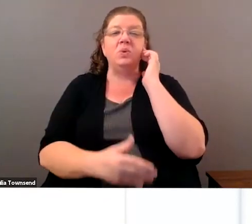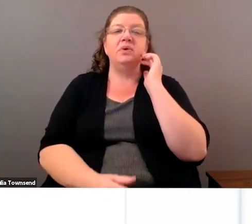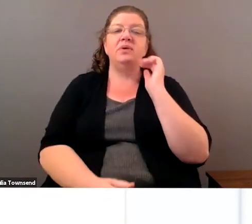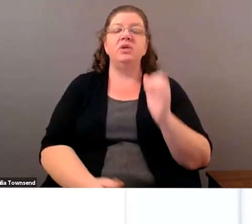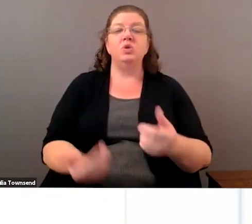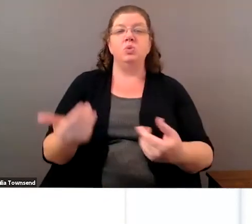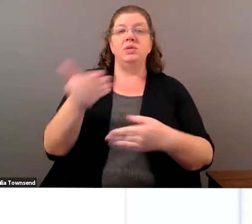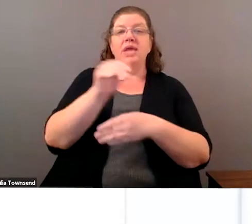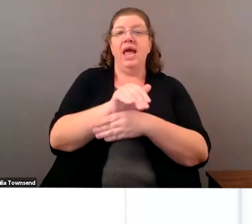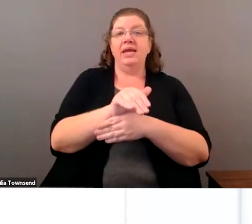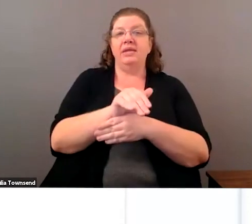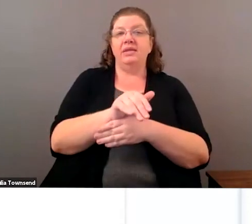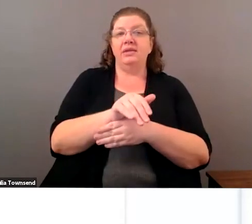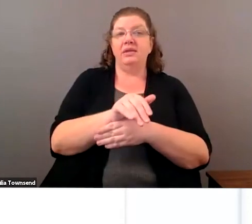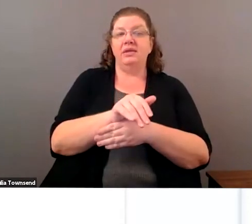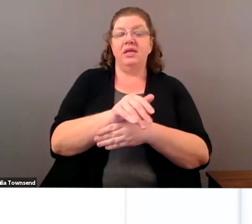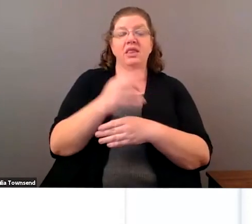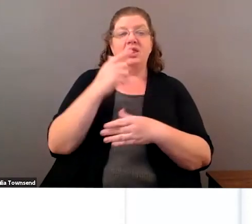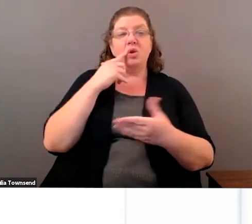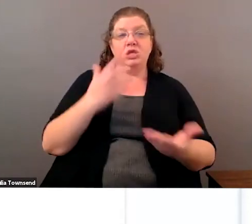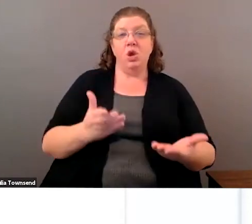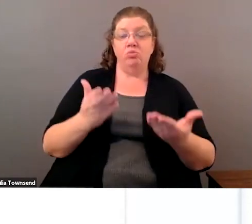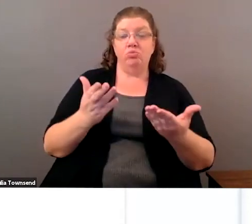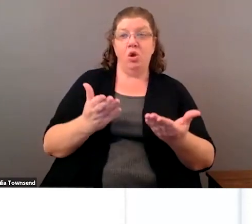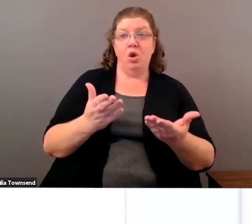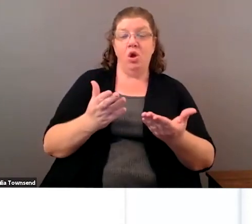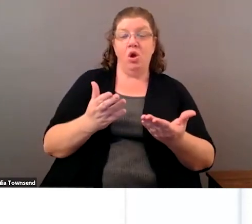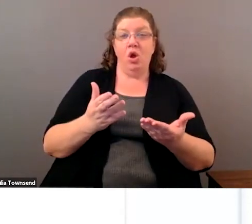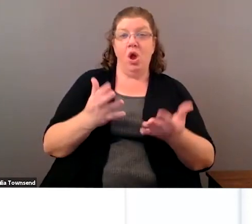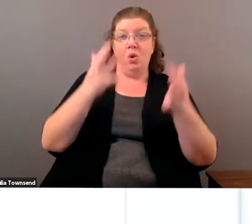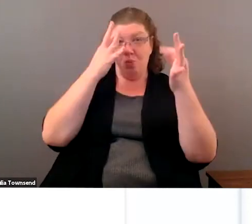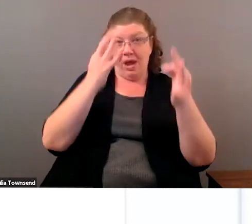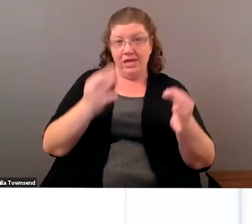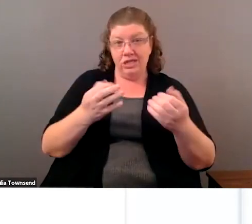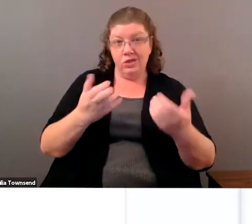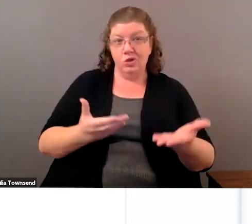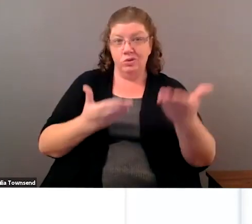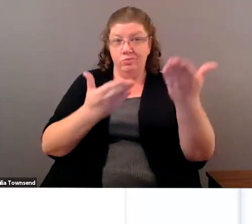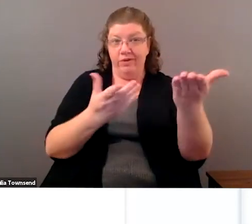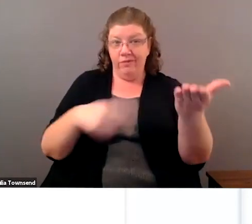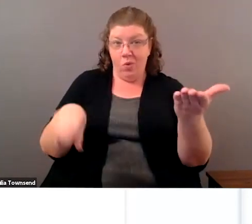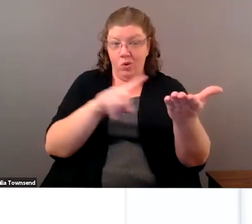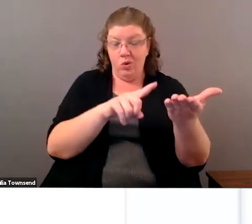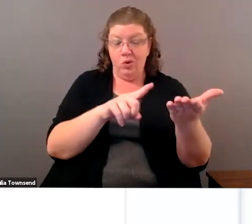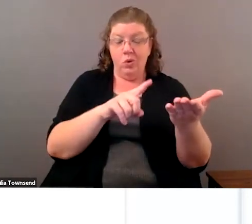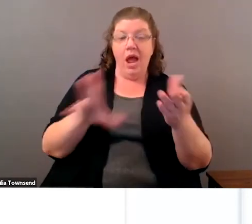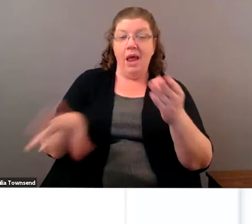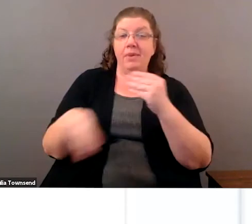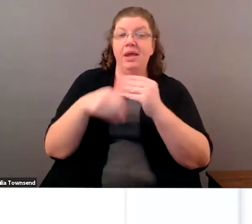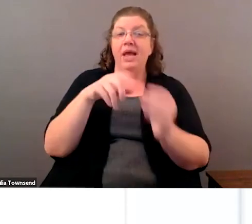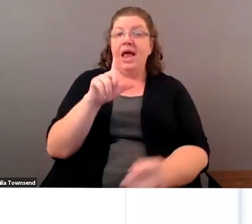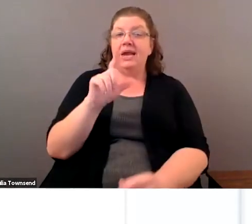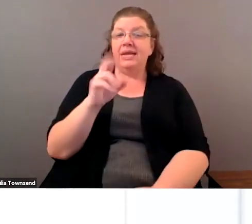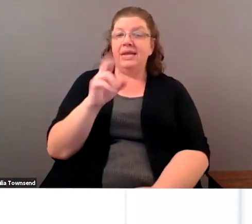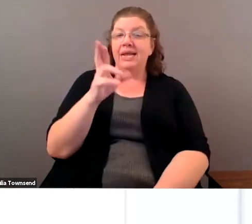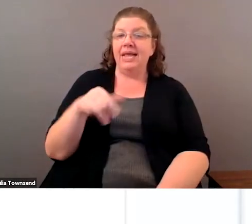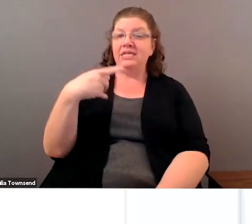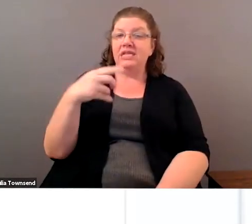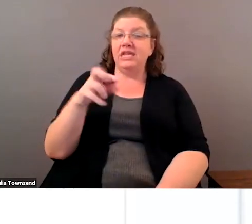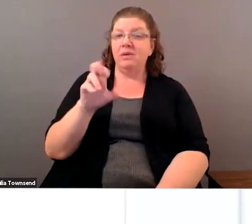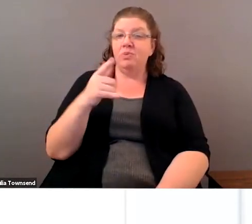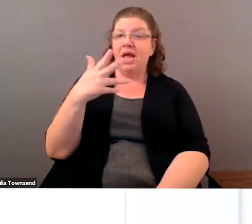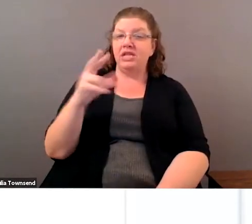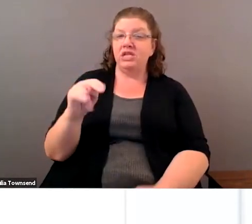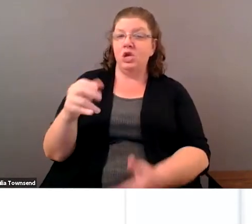tonight a resolution is before you, and I'm going to bring on Lacey Preston to help us with this